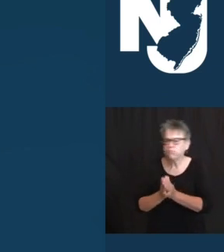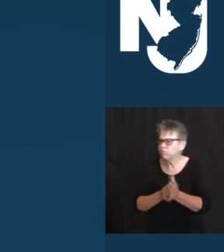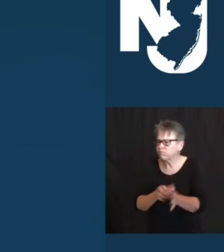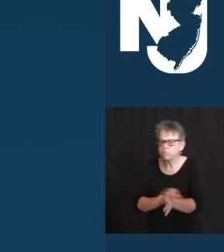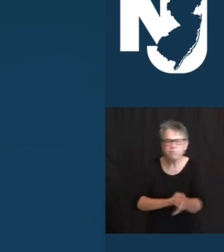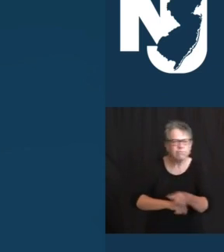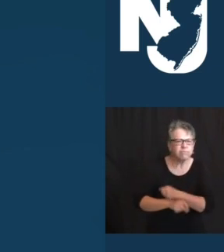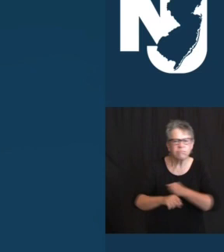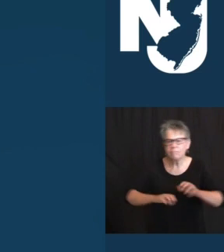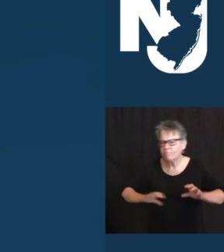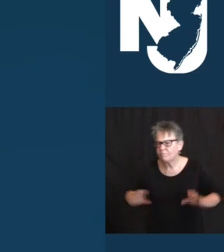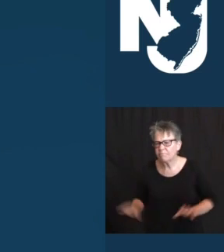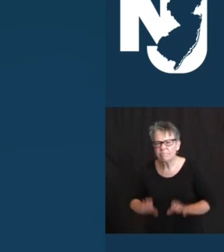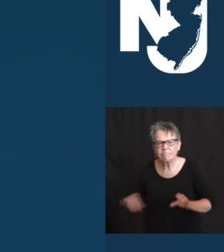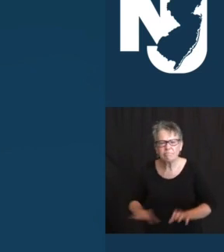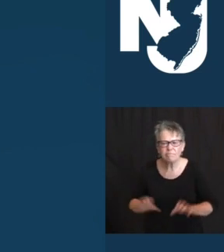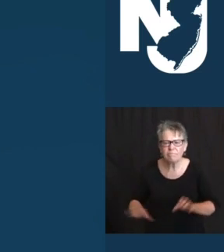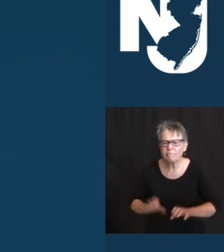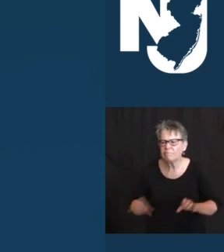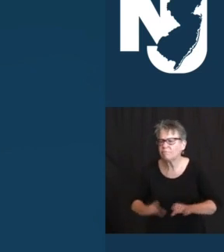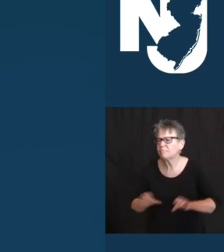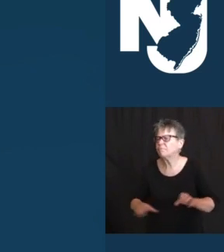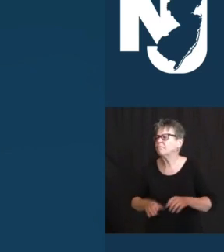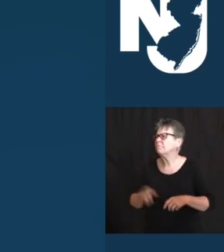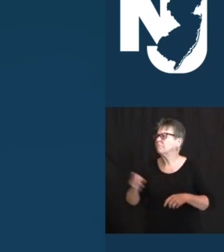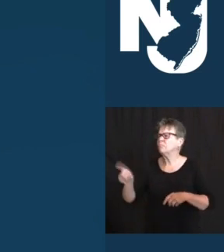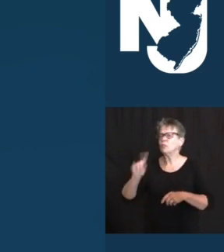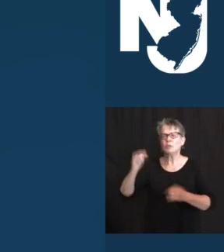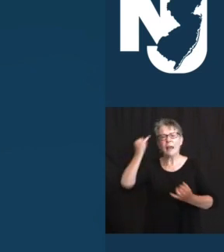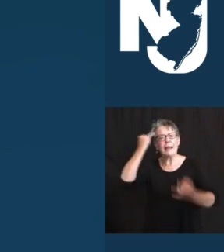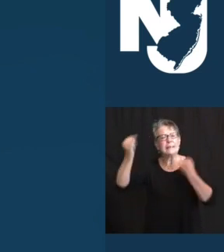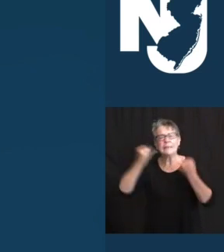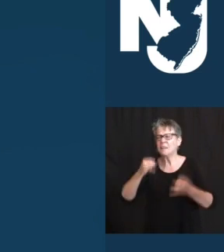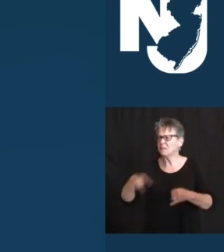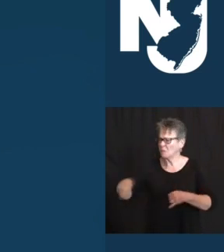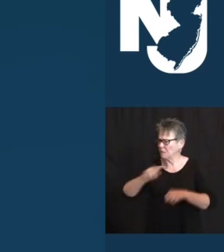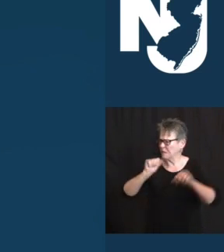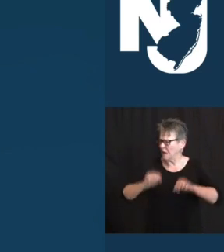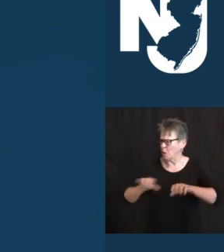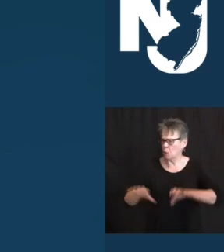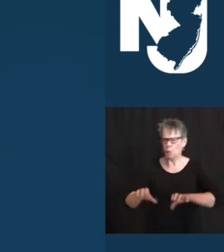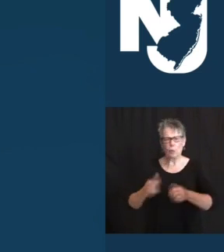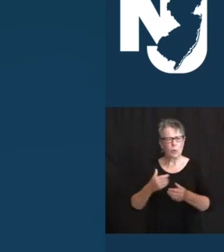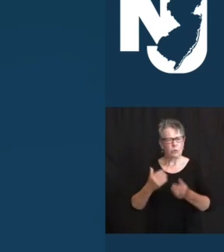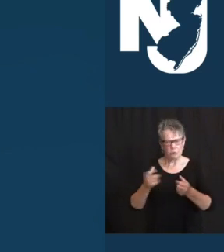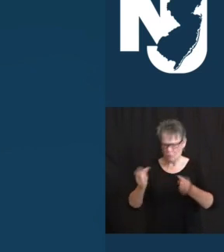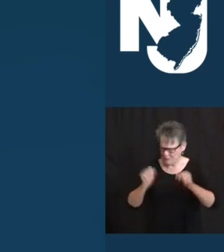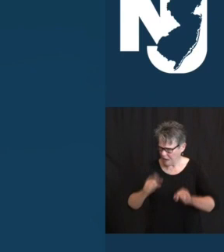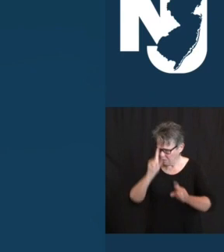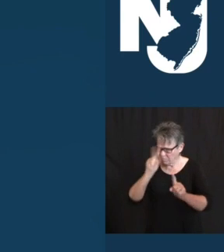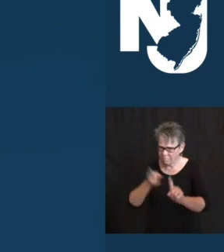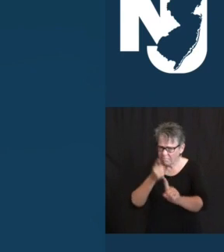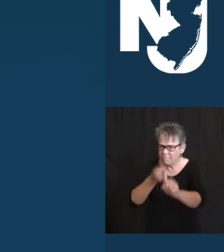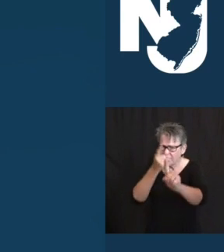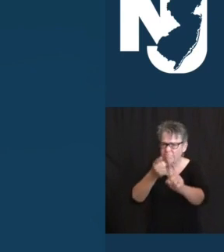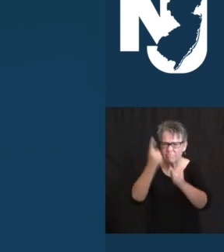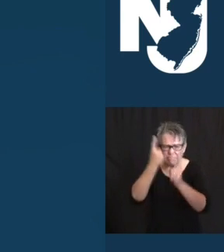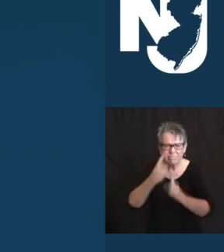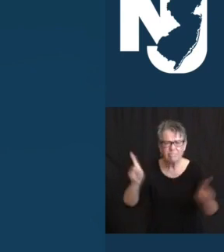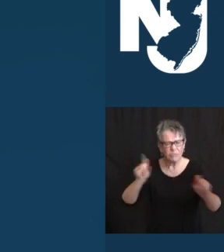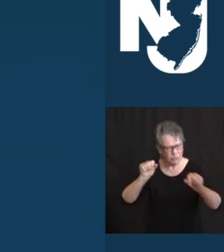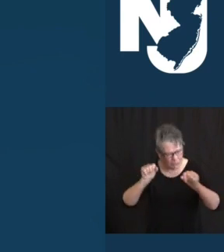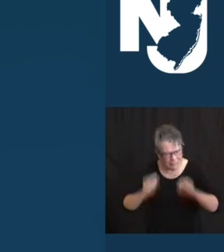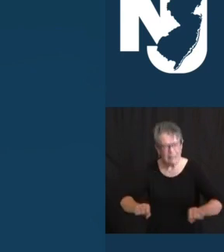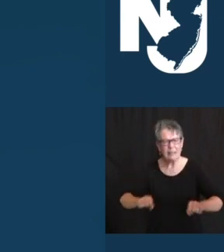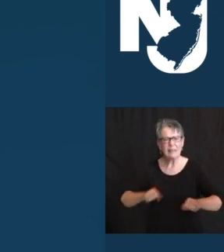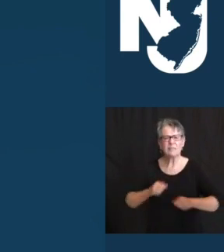do whatever you put your mind to," words that inspired not just her, but those around her. Fee loved her family and friends, and